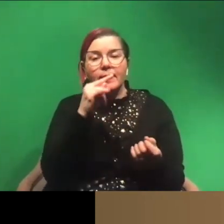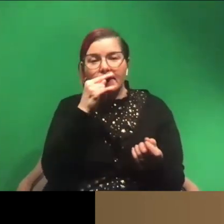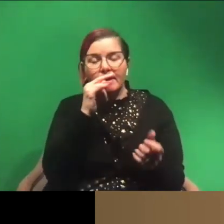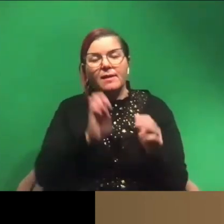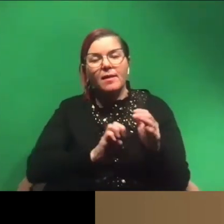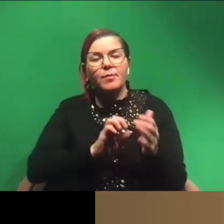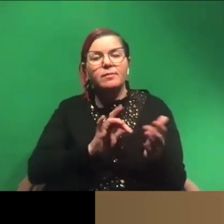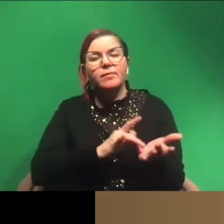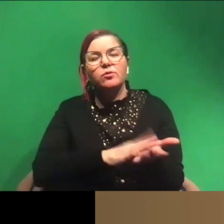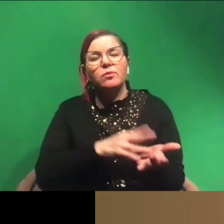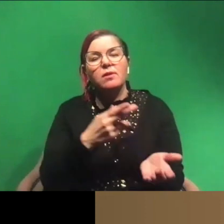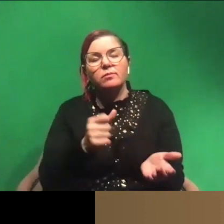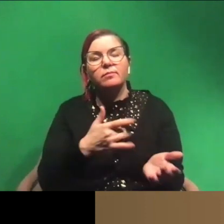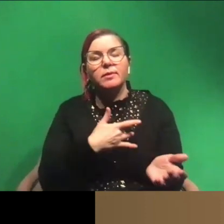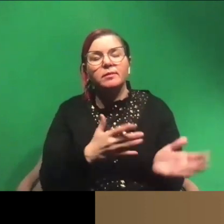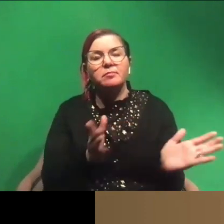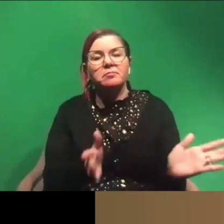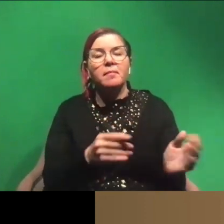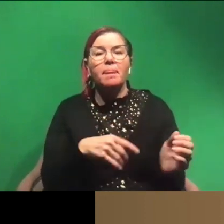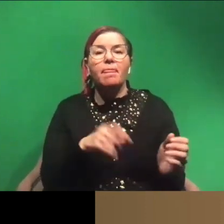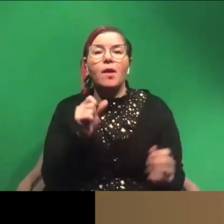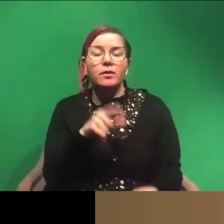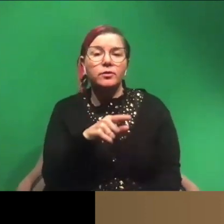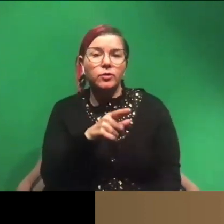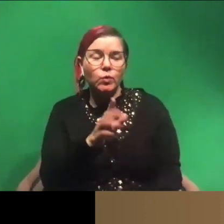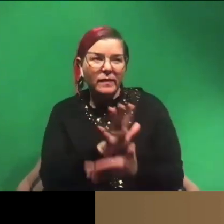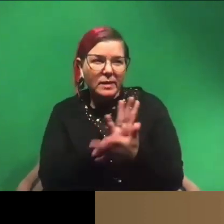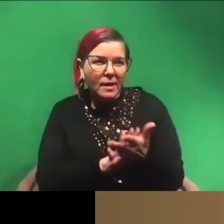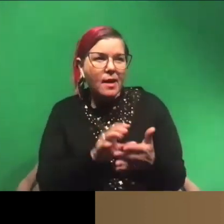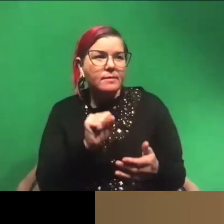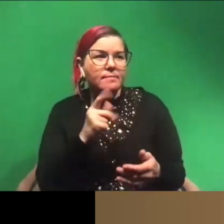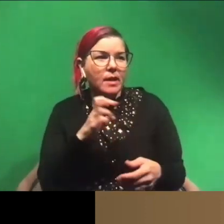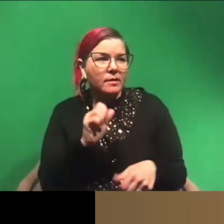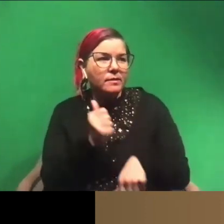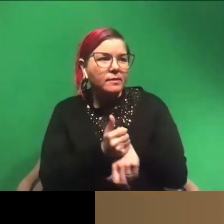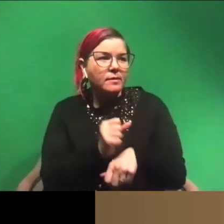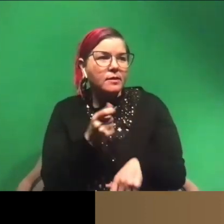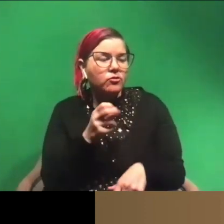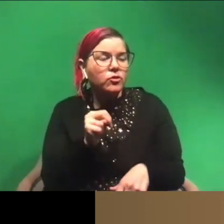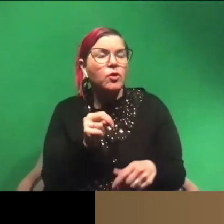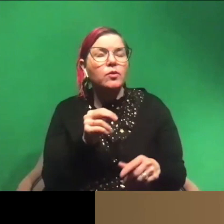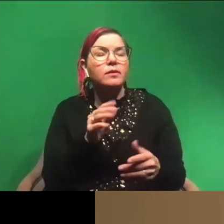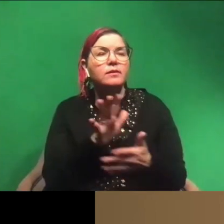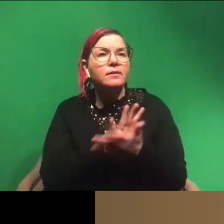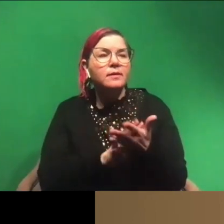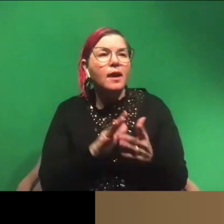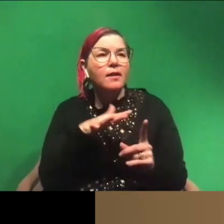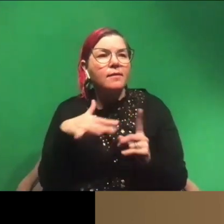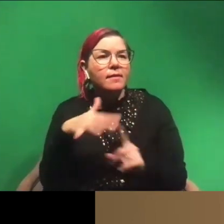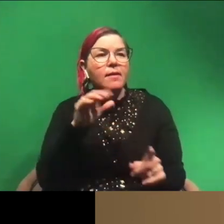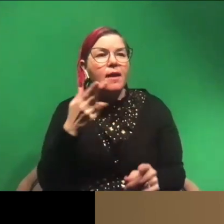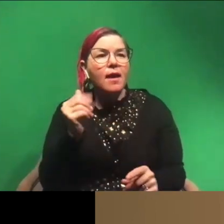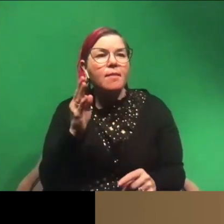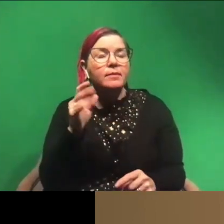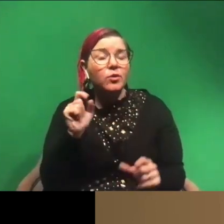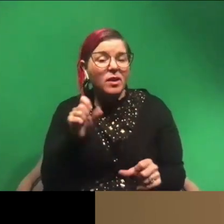elementary or middle or high school that ask you to design a space station or design a habitat or something like that. So that's actually something you can